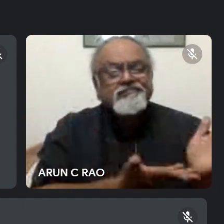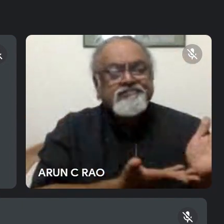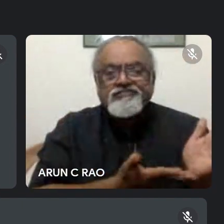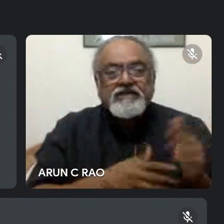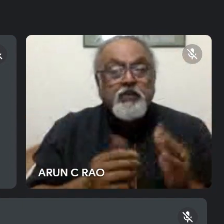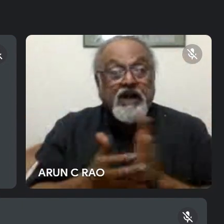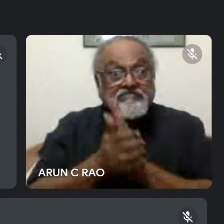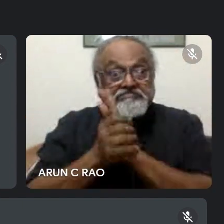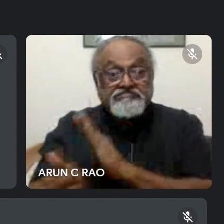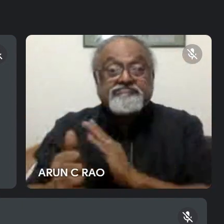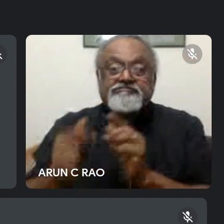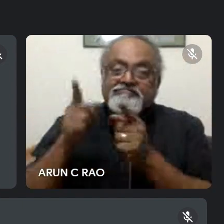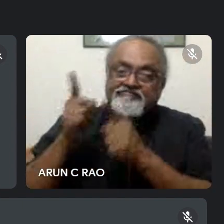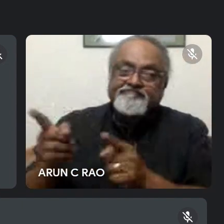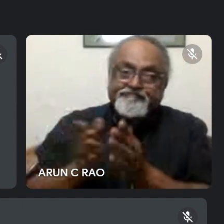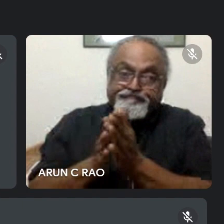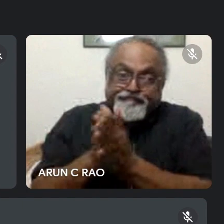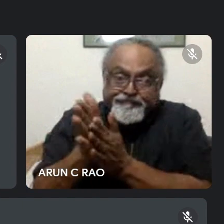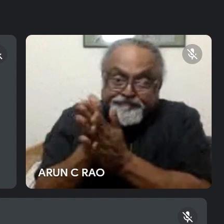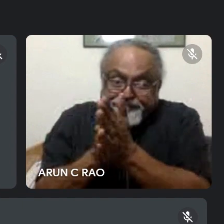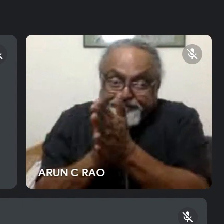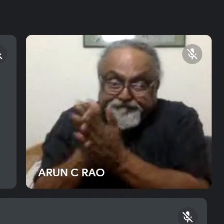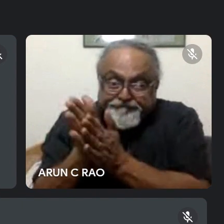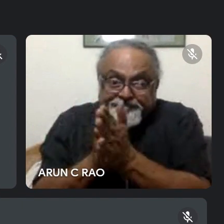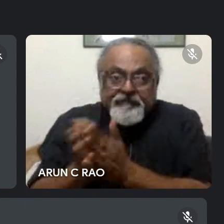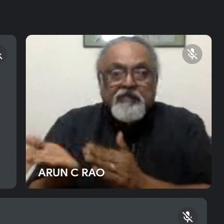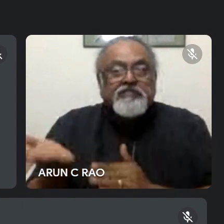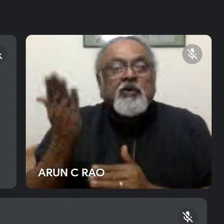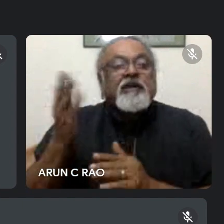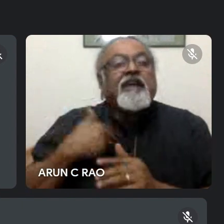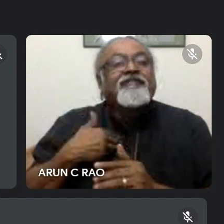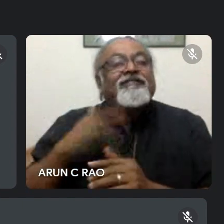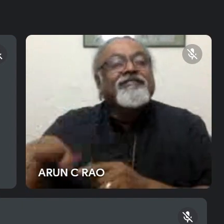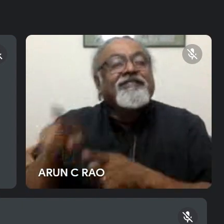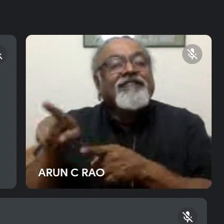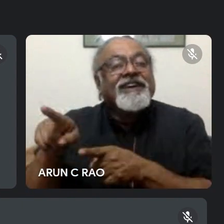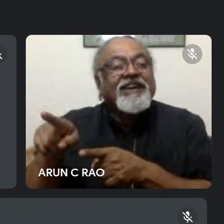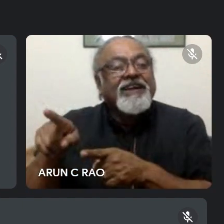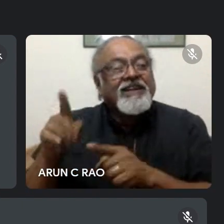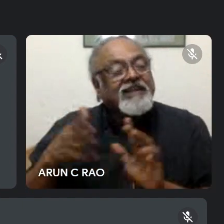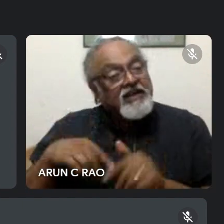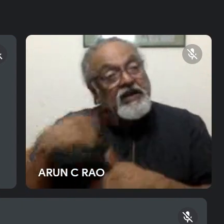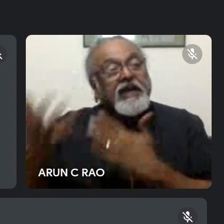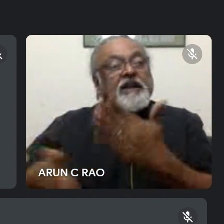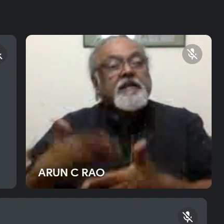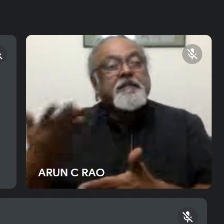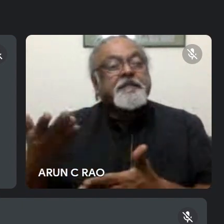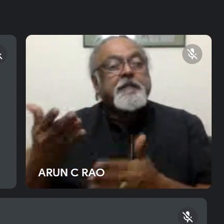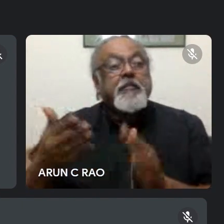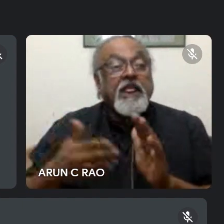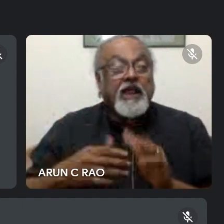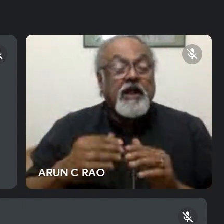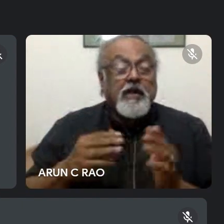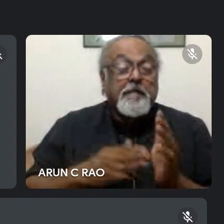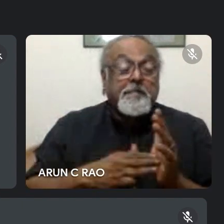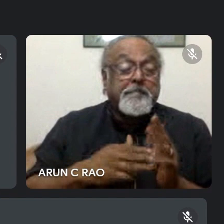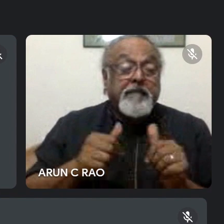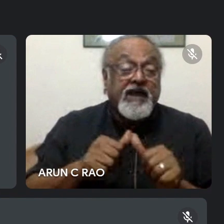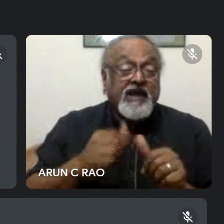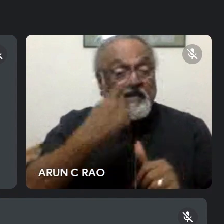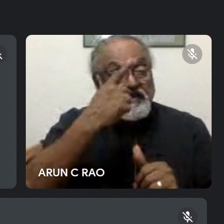passionate about. And then when I went to do my masters in the UK, is when I realized the kind of